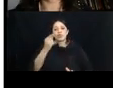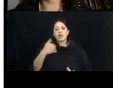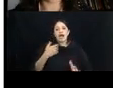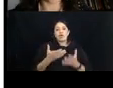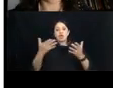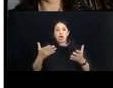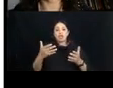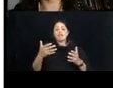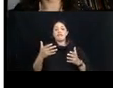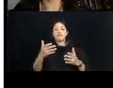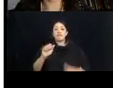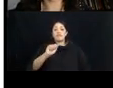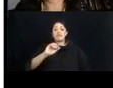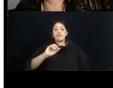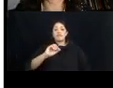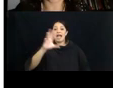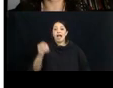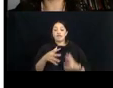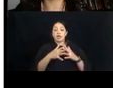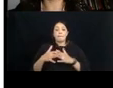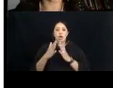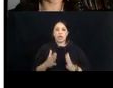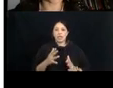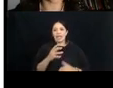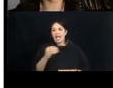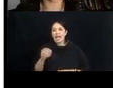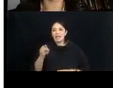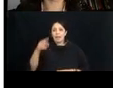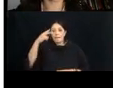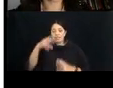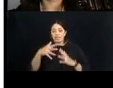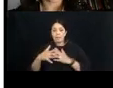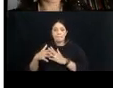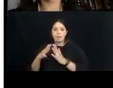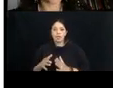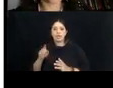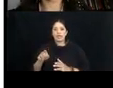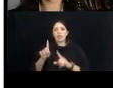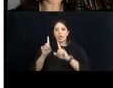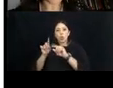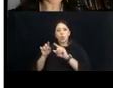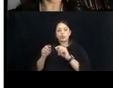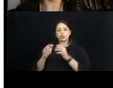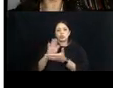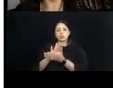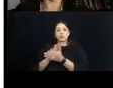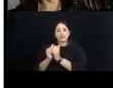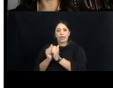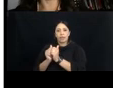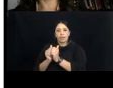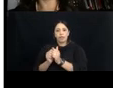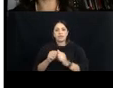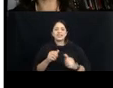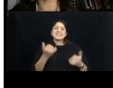and Mexican-American, then you were not segregating them. They were participating. Now